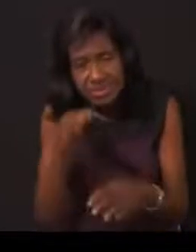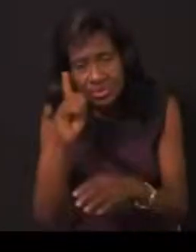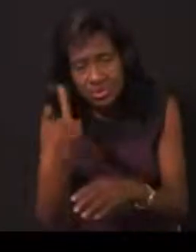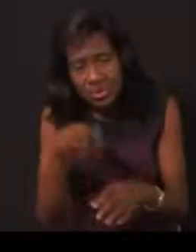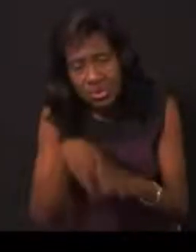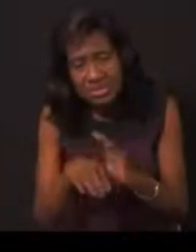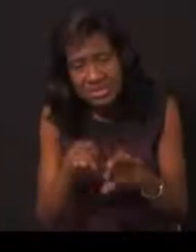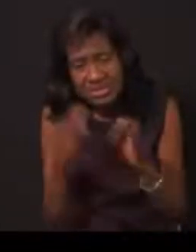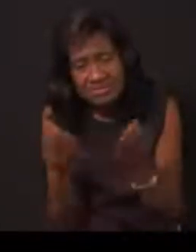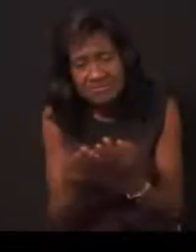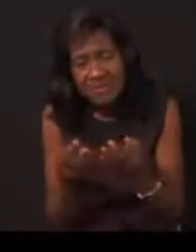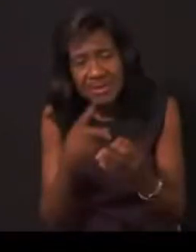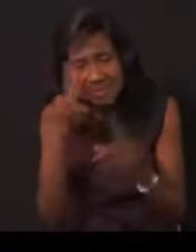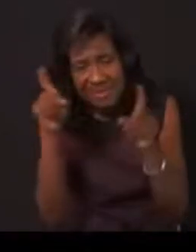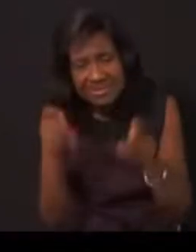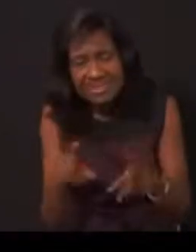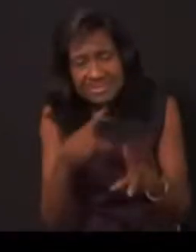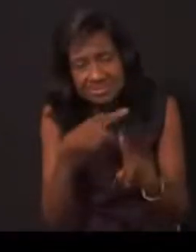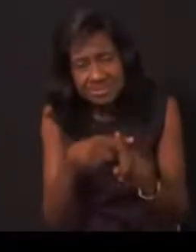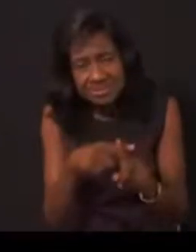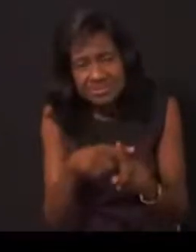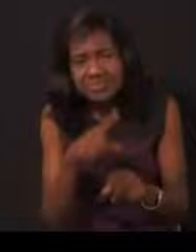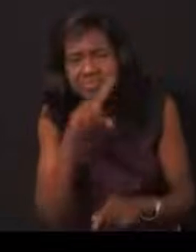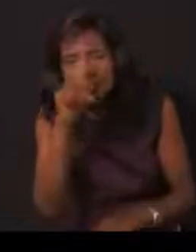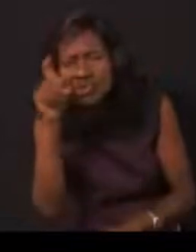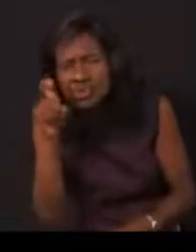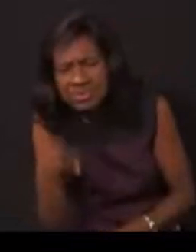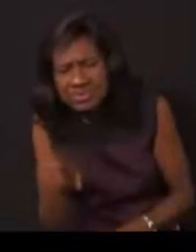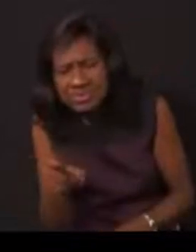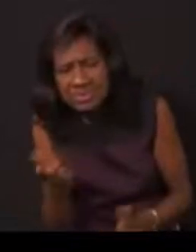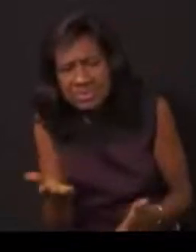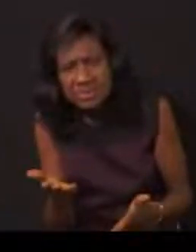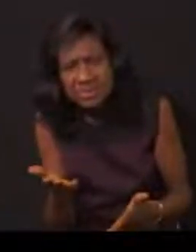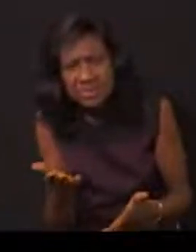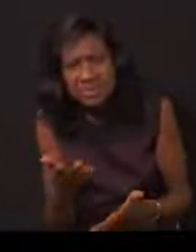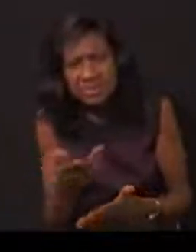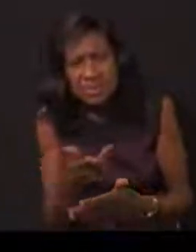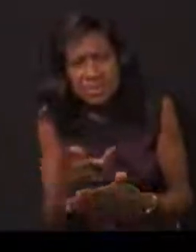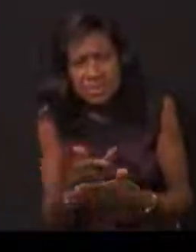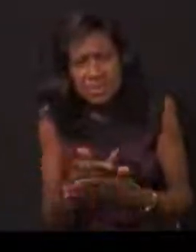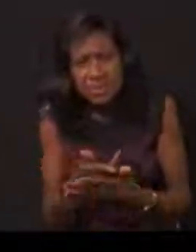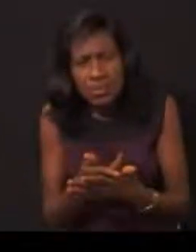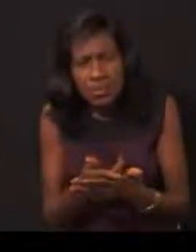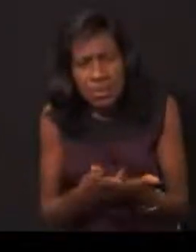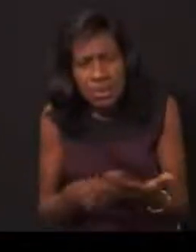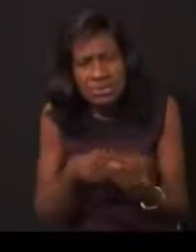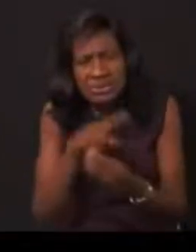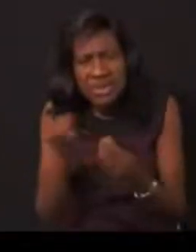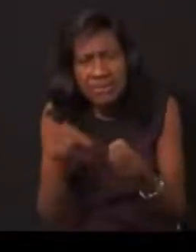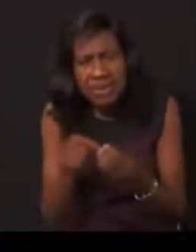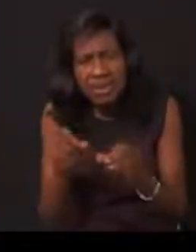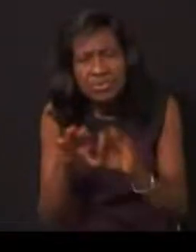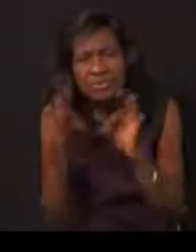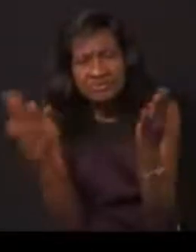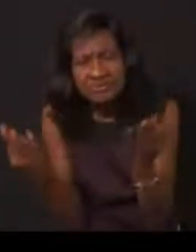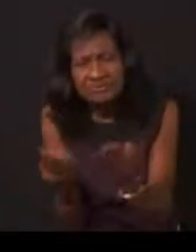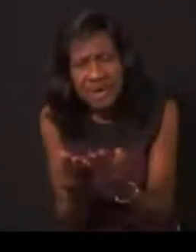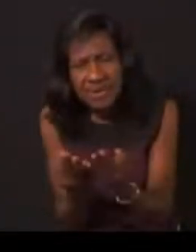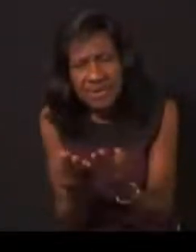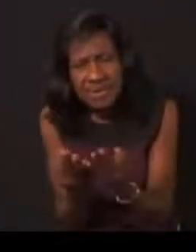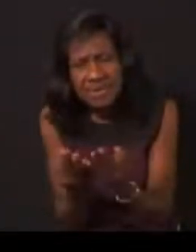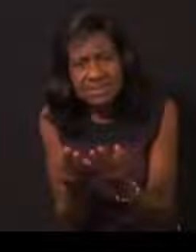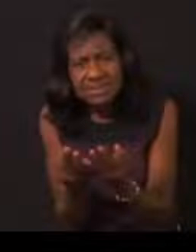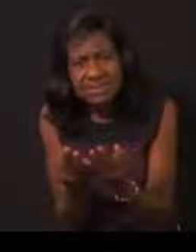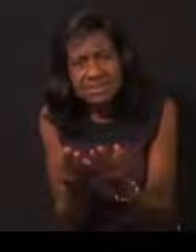week. Also, what kind of consideration is going to be given to families